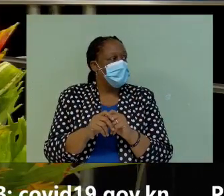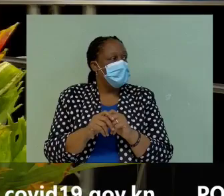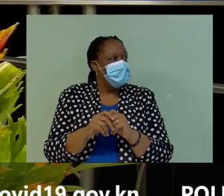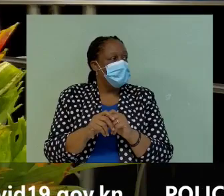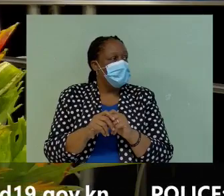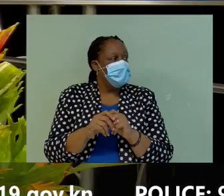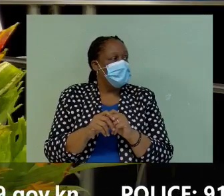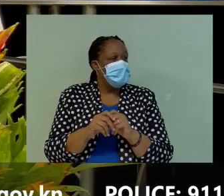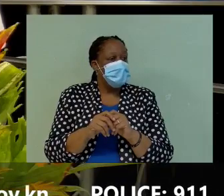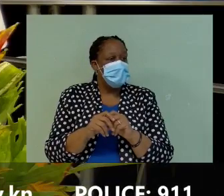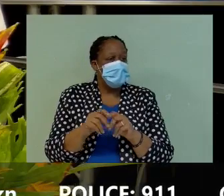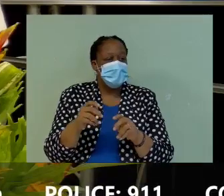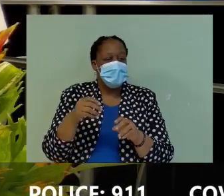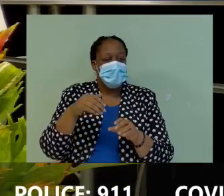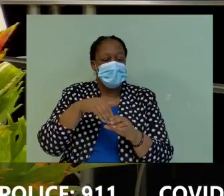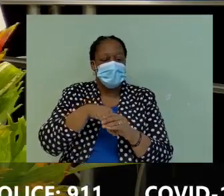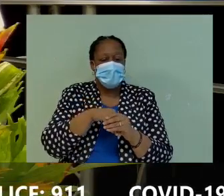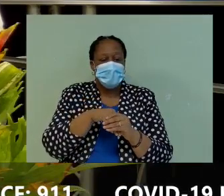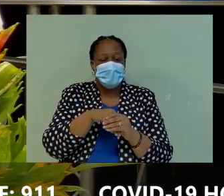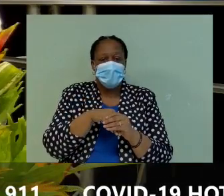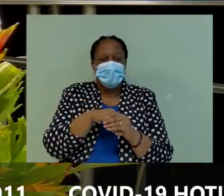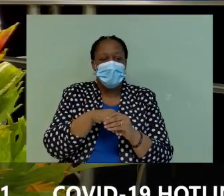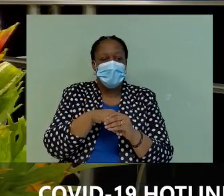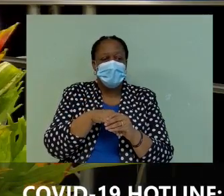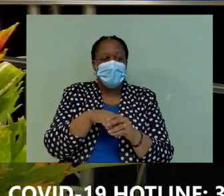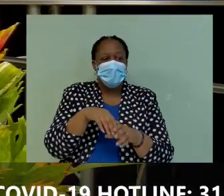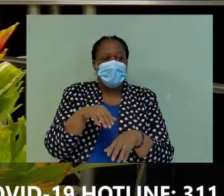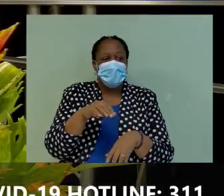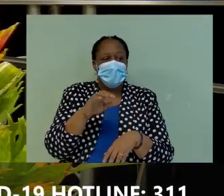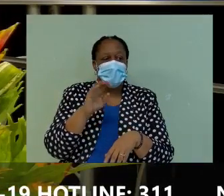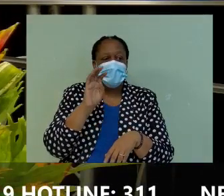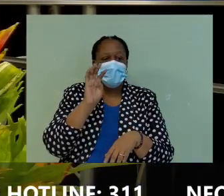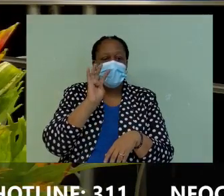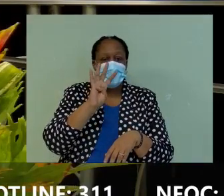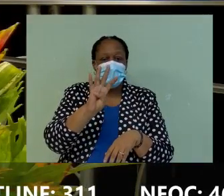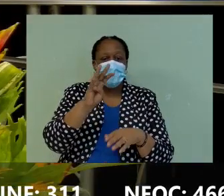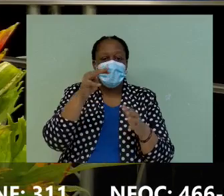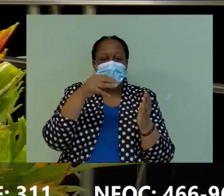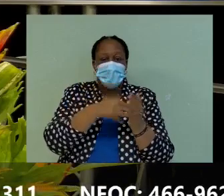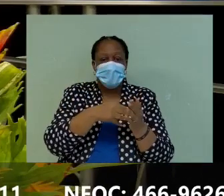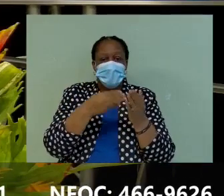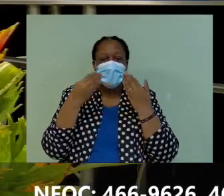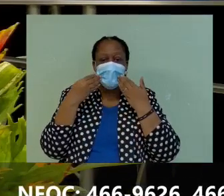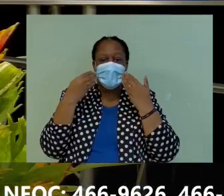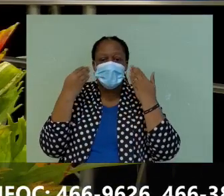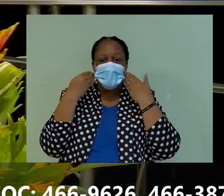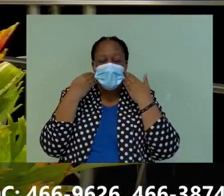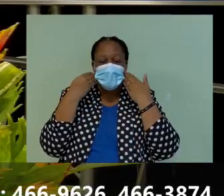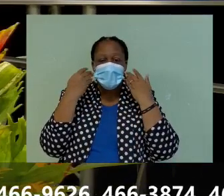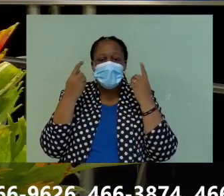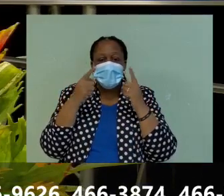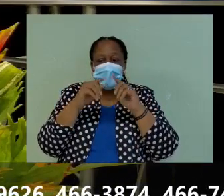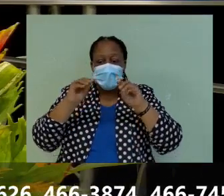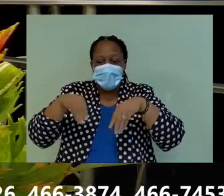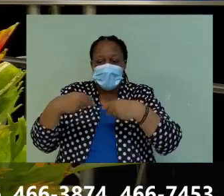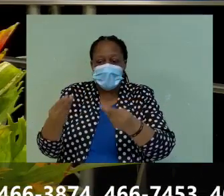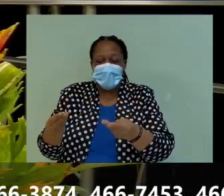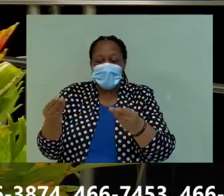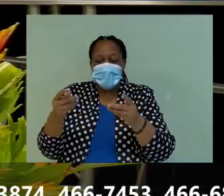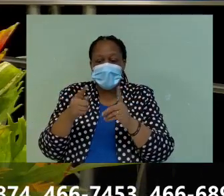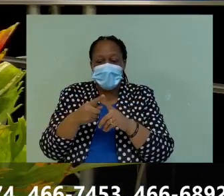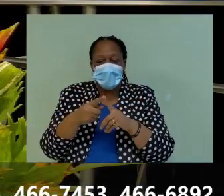would like to donate a total of 4,000 medical masks to the fight against COVID-19. The efforts of